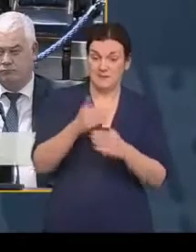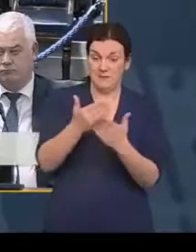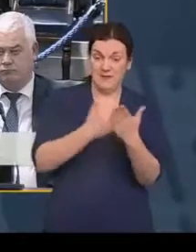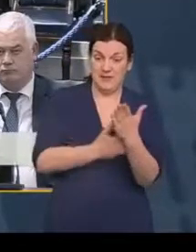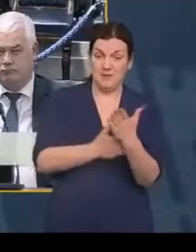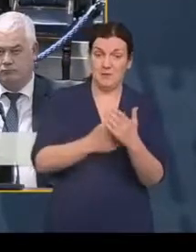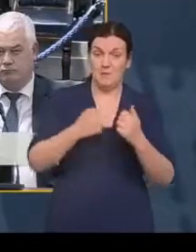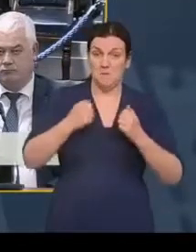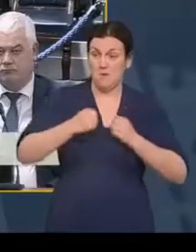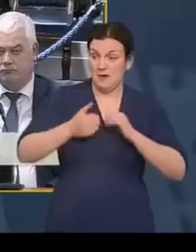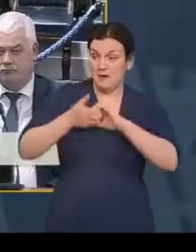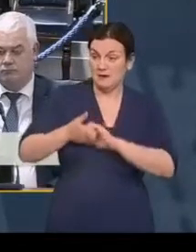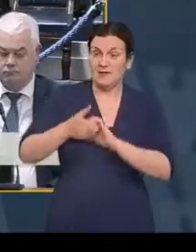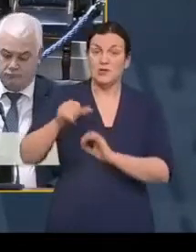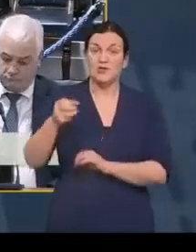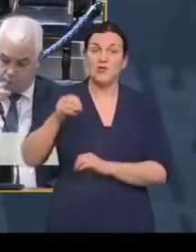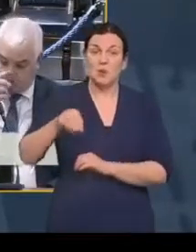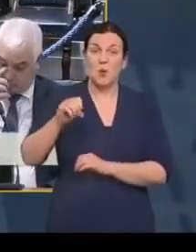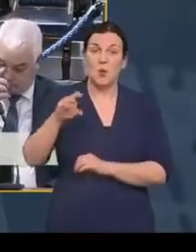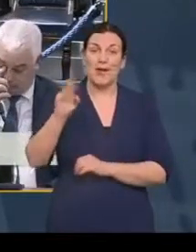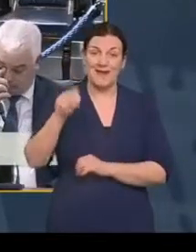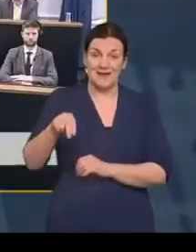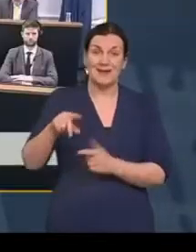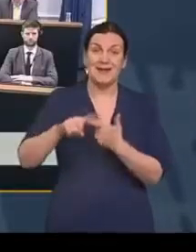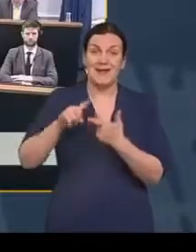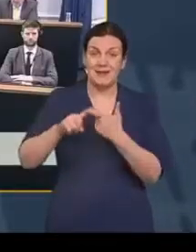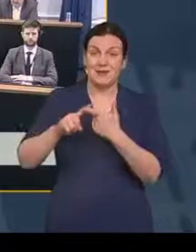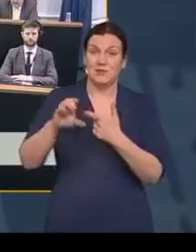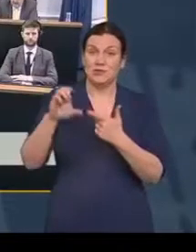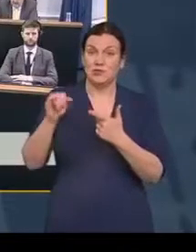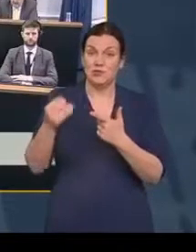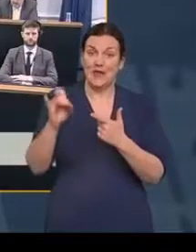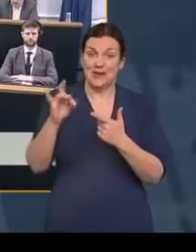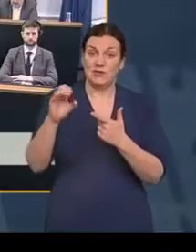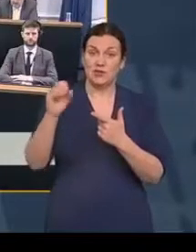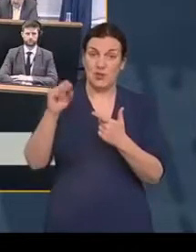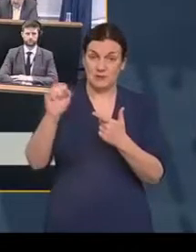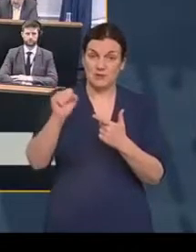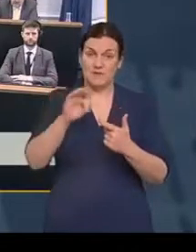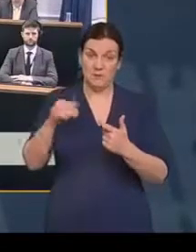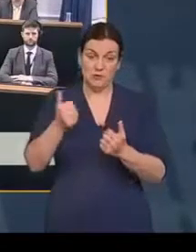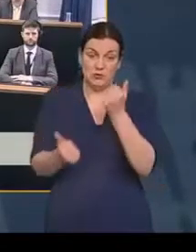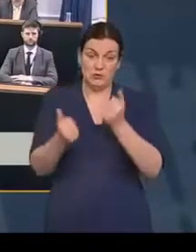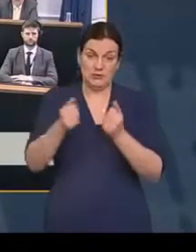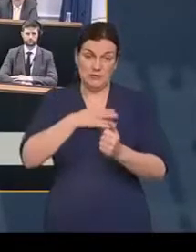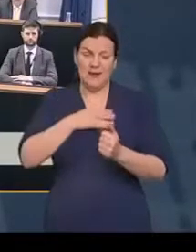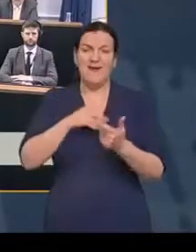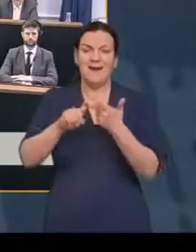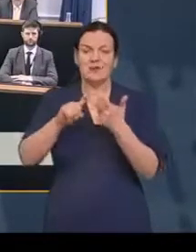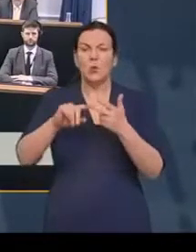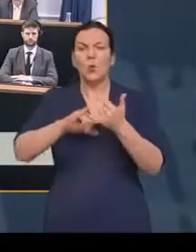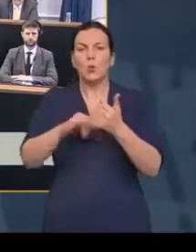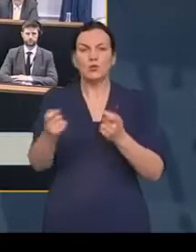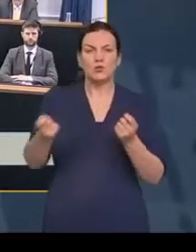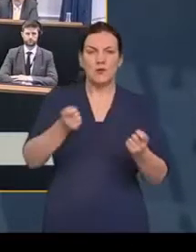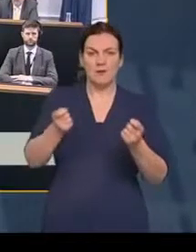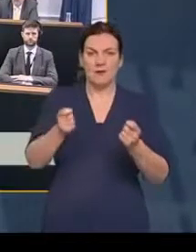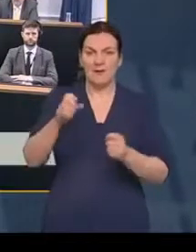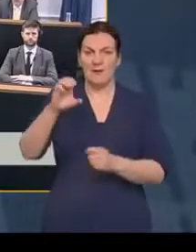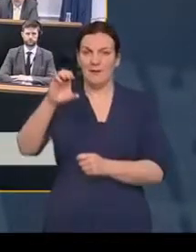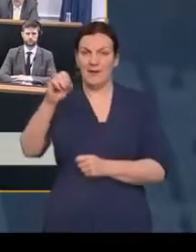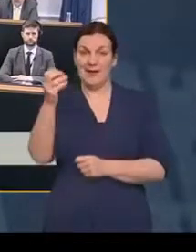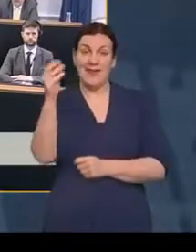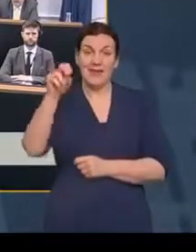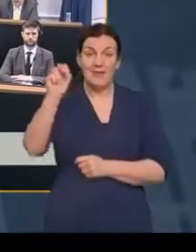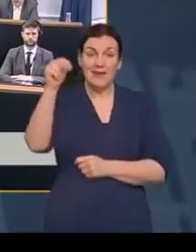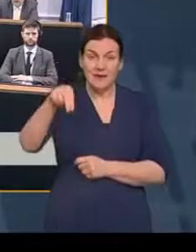colleagues Jim O'Callaghan and Jack Chambers, who were on the Justice Committee, and to the chairman of the Justice Committee, Caoimhín O'Quailán, who ensured that